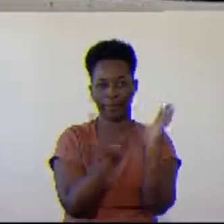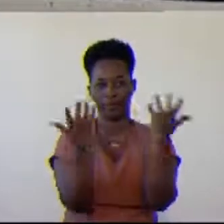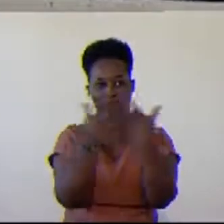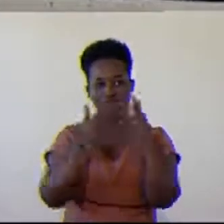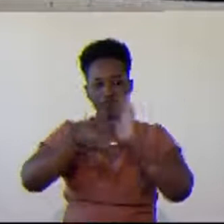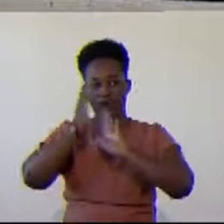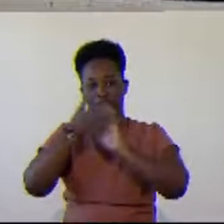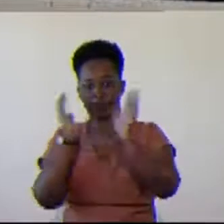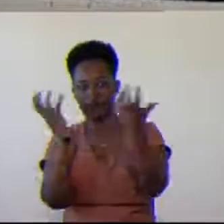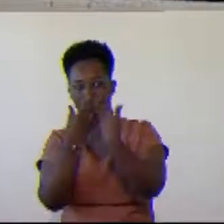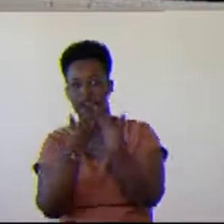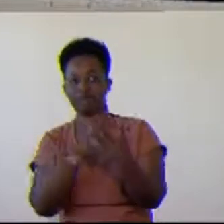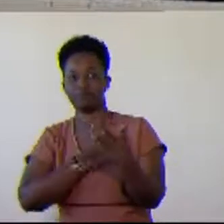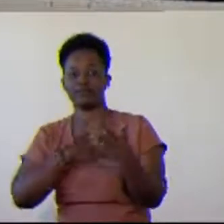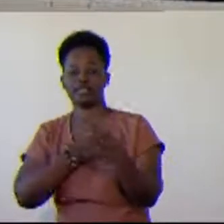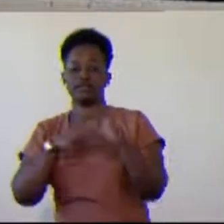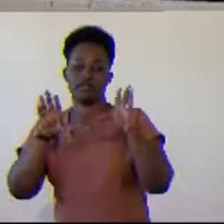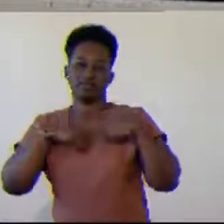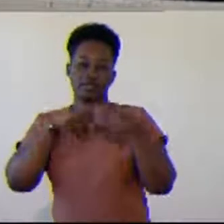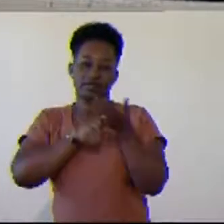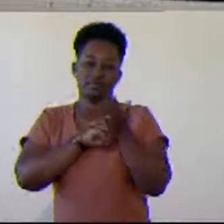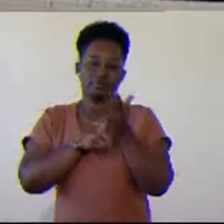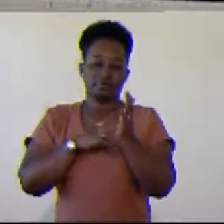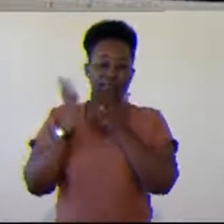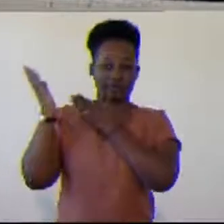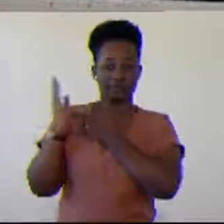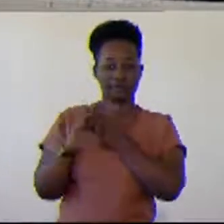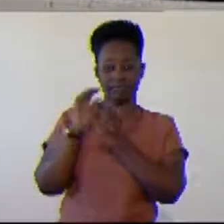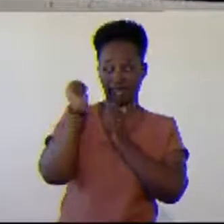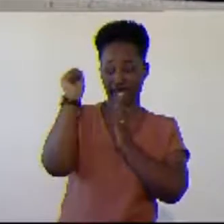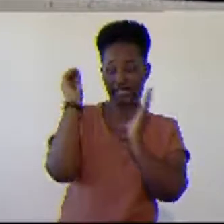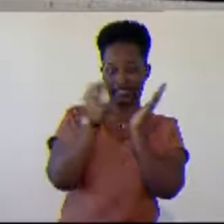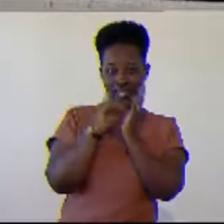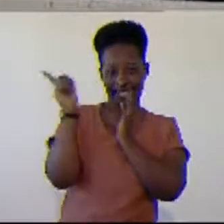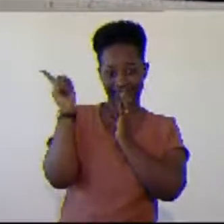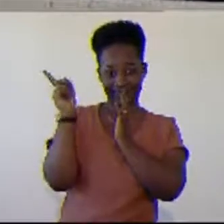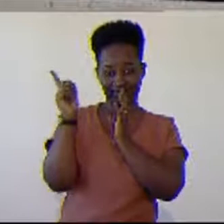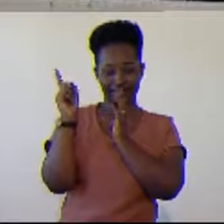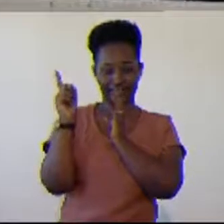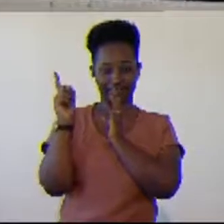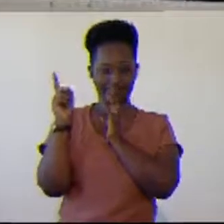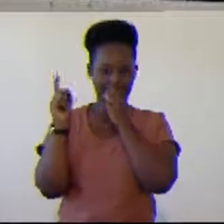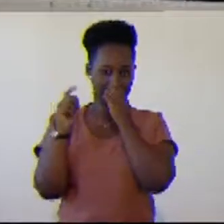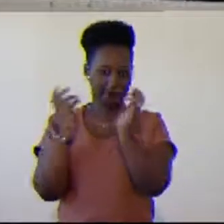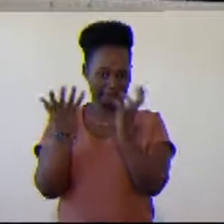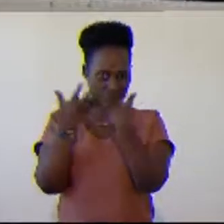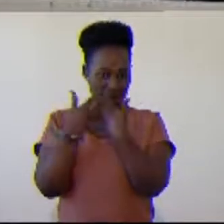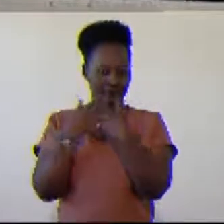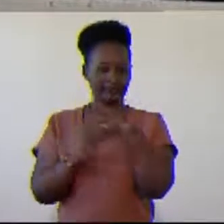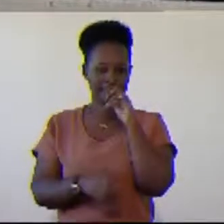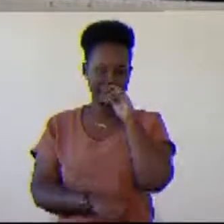the points. Allow me to use this space. A is right there. I'm going to join it to A.